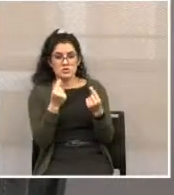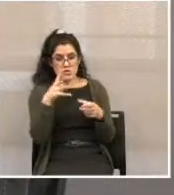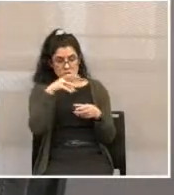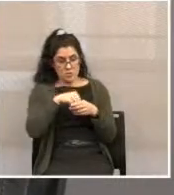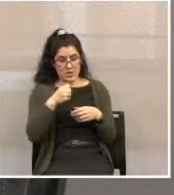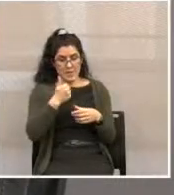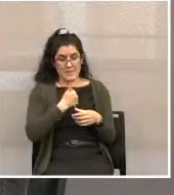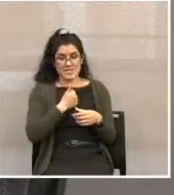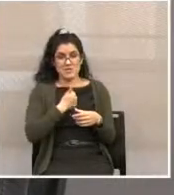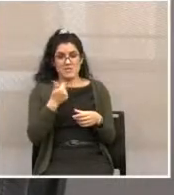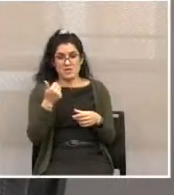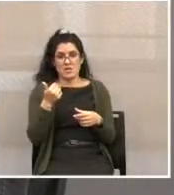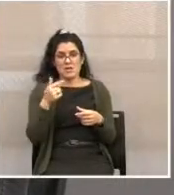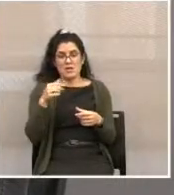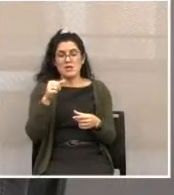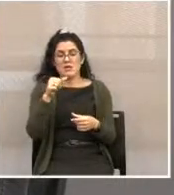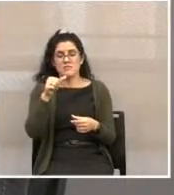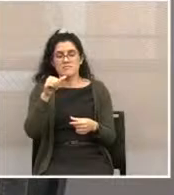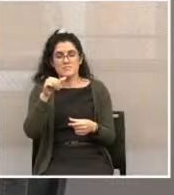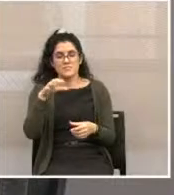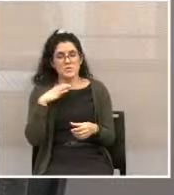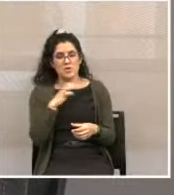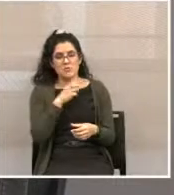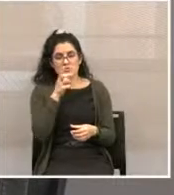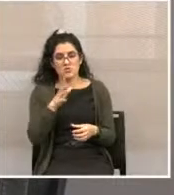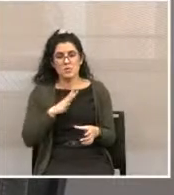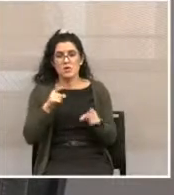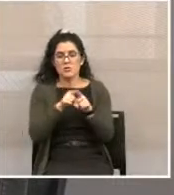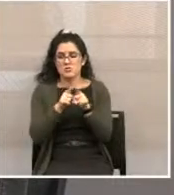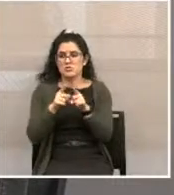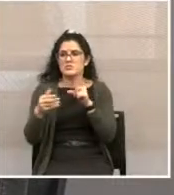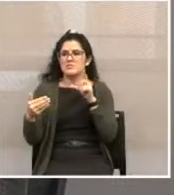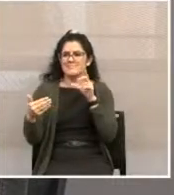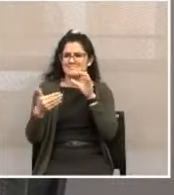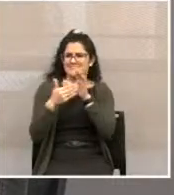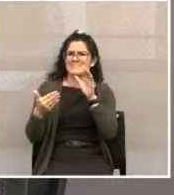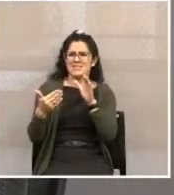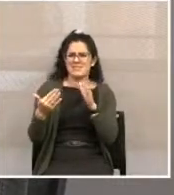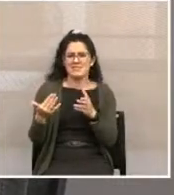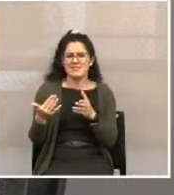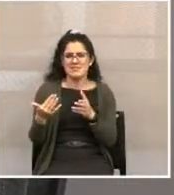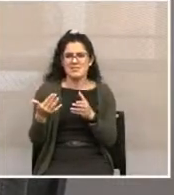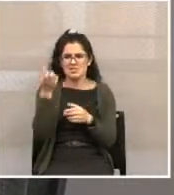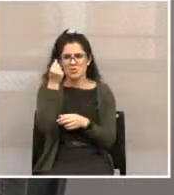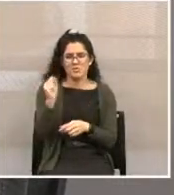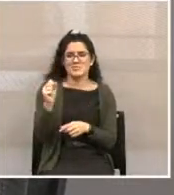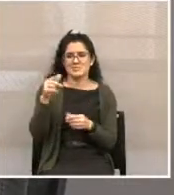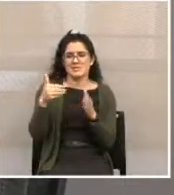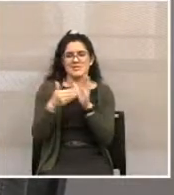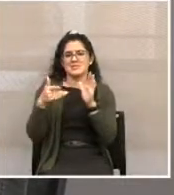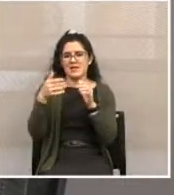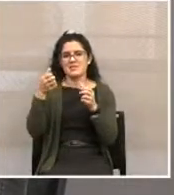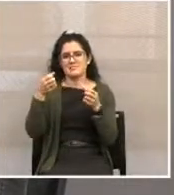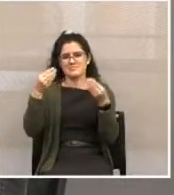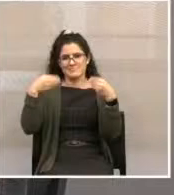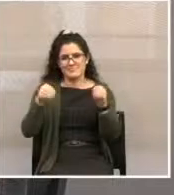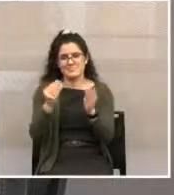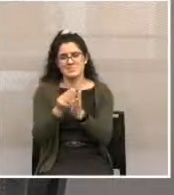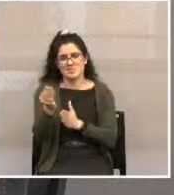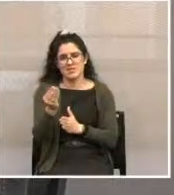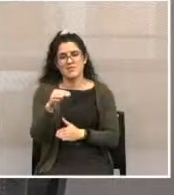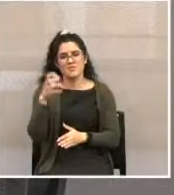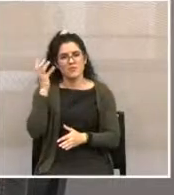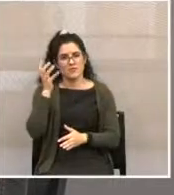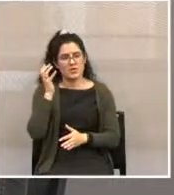myself and Congresswoman Barragan, to object to that sale based upon censorship. I want to go into, lastly, to